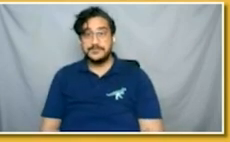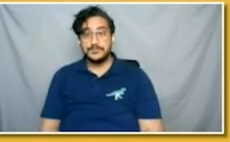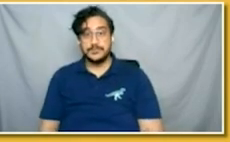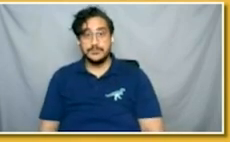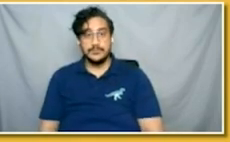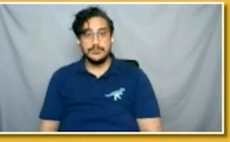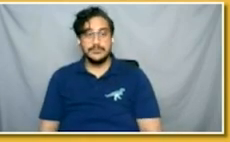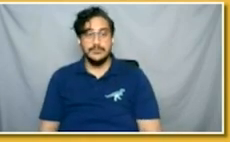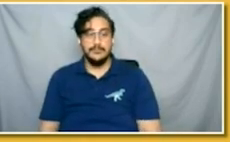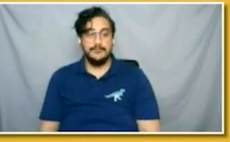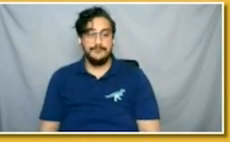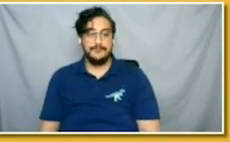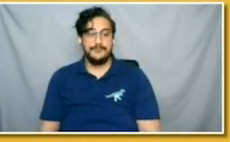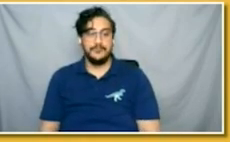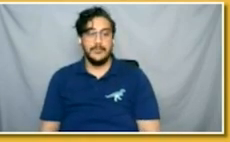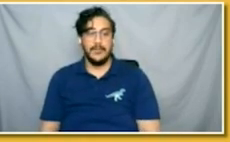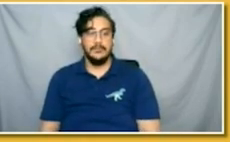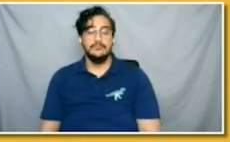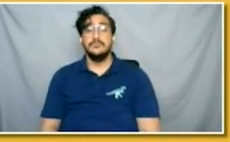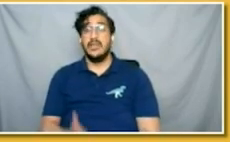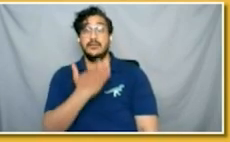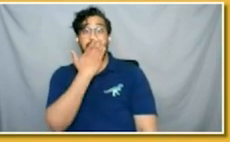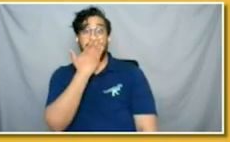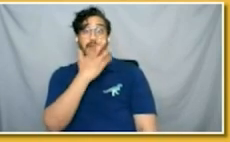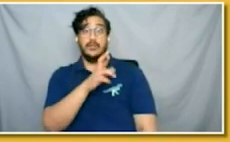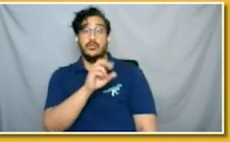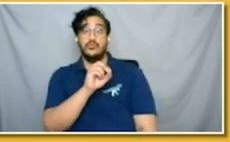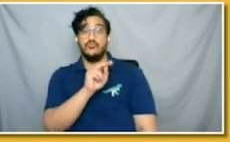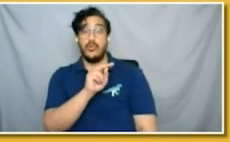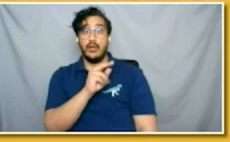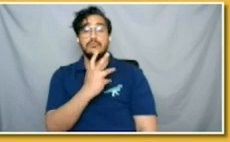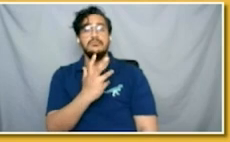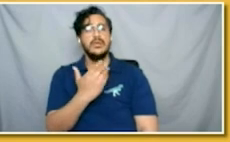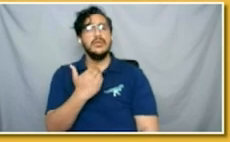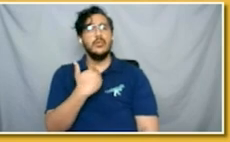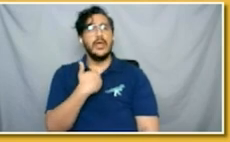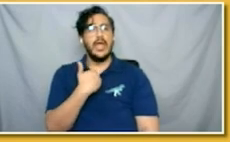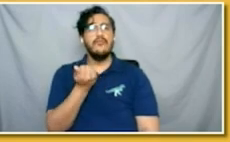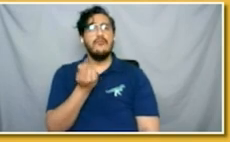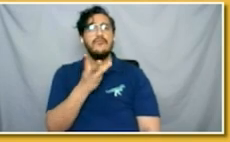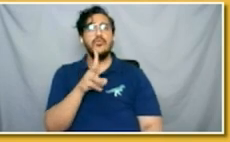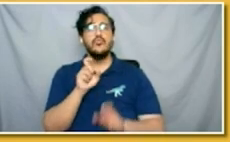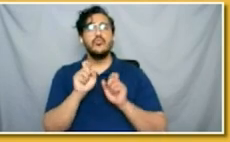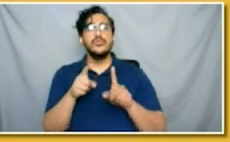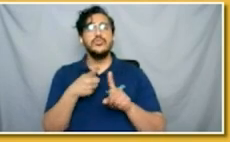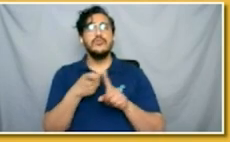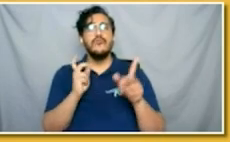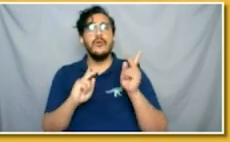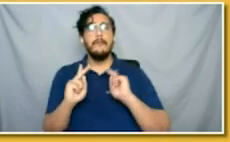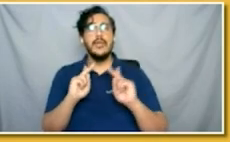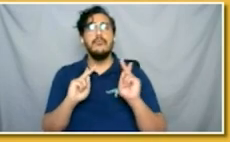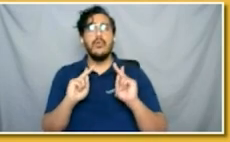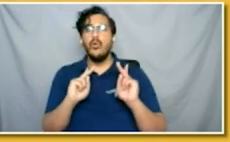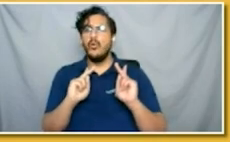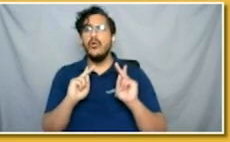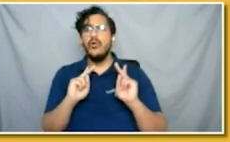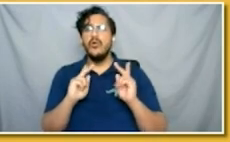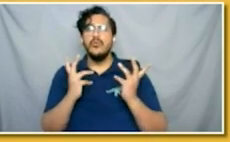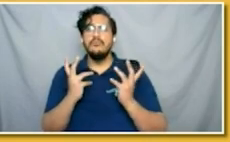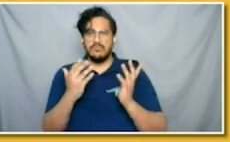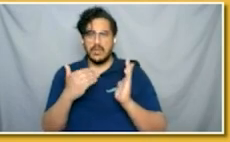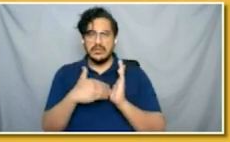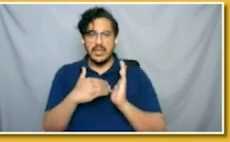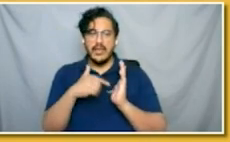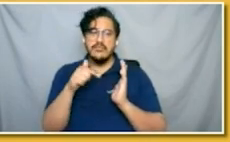Thank you, Ron. So we have a couple questions from folks all around, again, this question of sort of